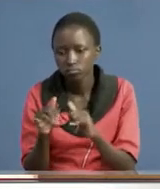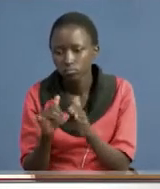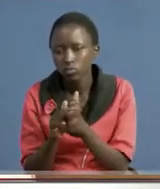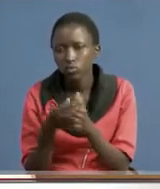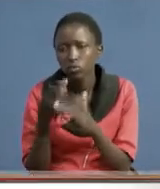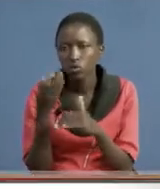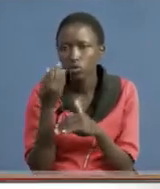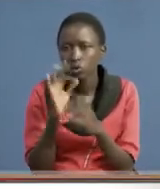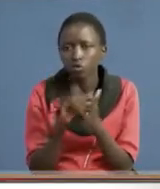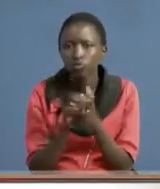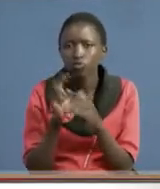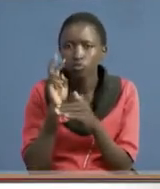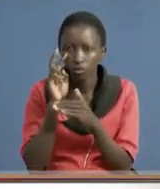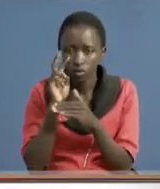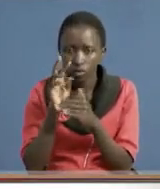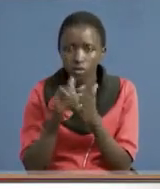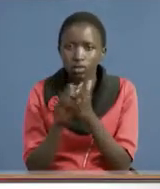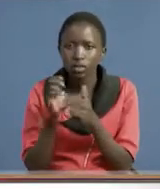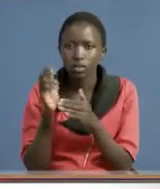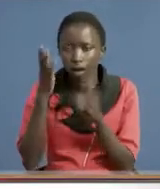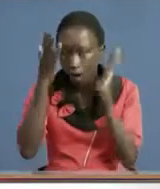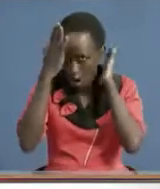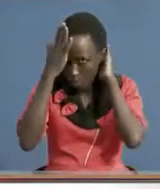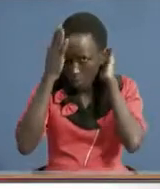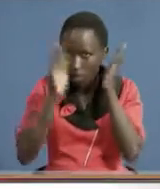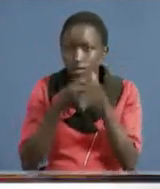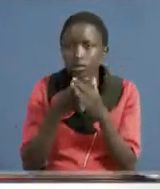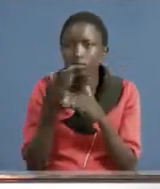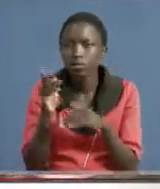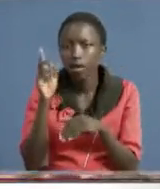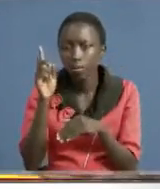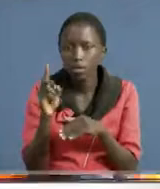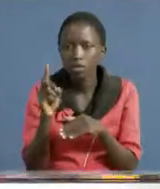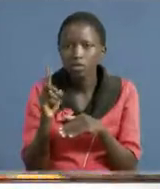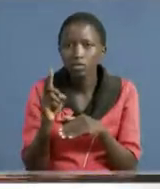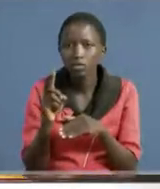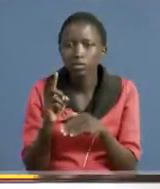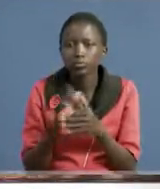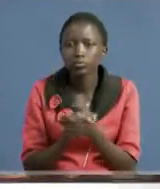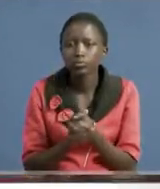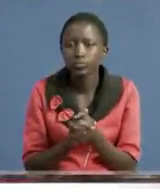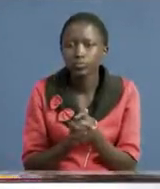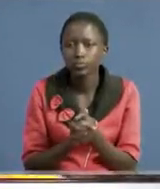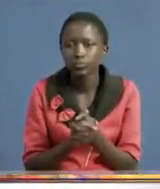and the turnarounds are visible like it is in Kakamega, then caution should be thrown to the wind.